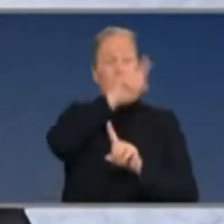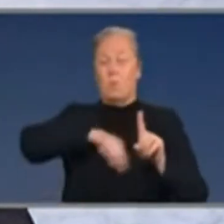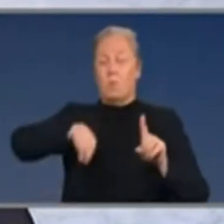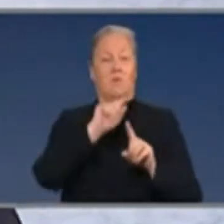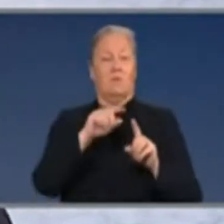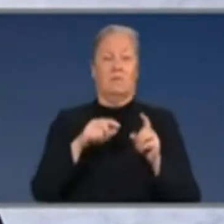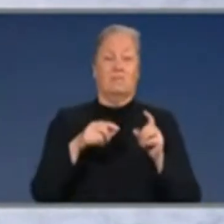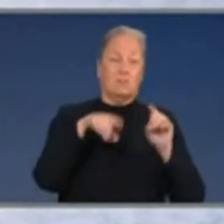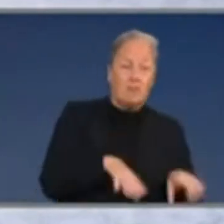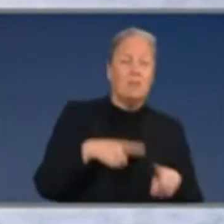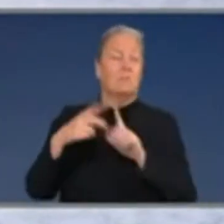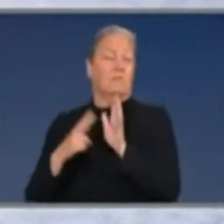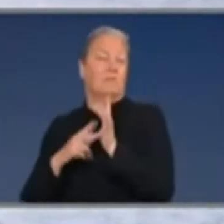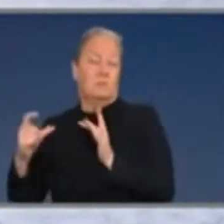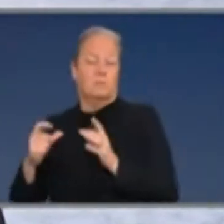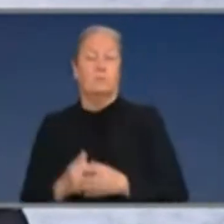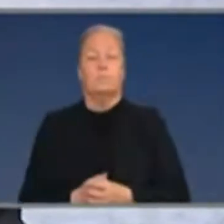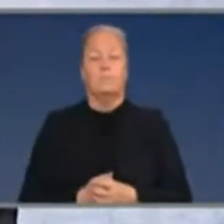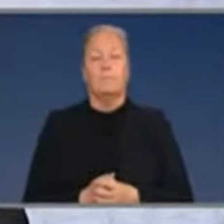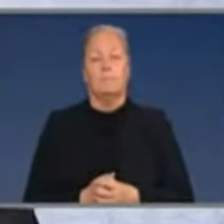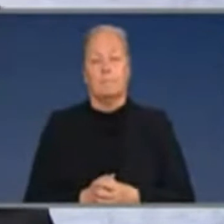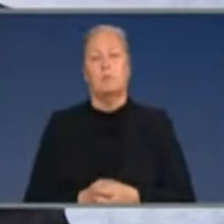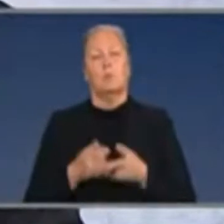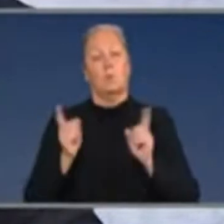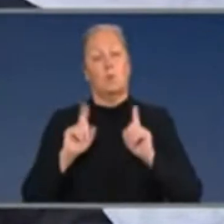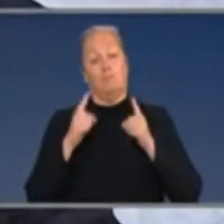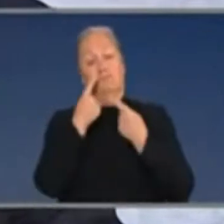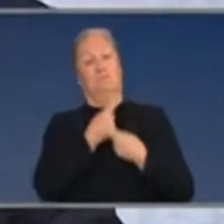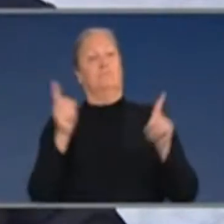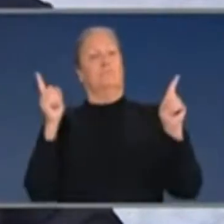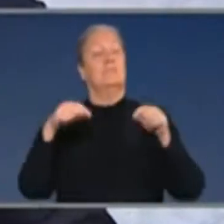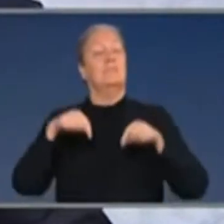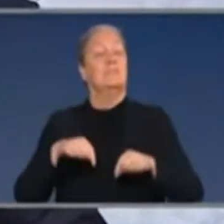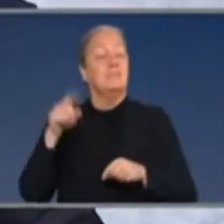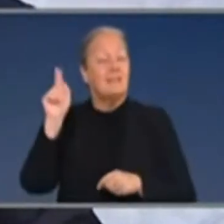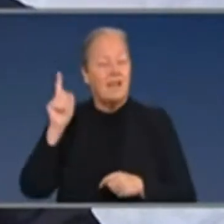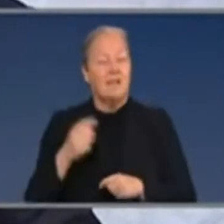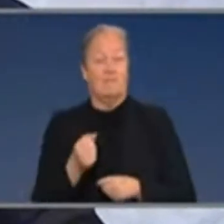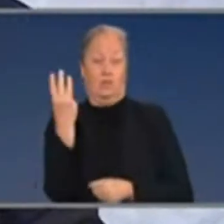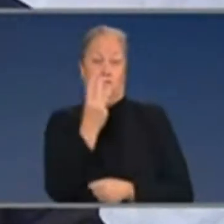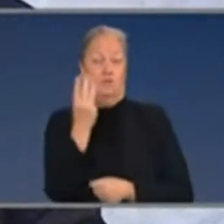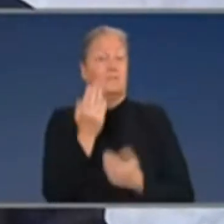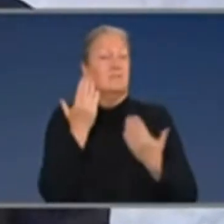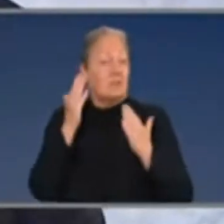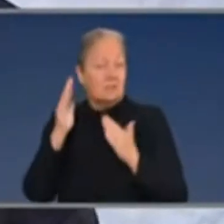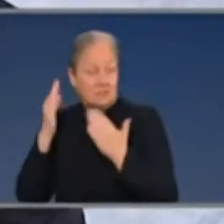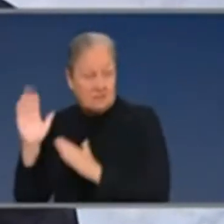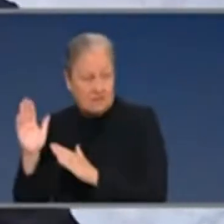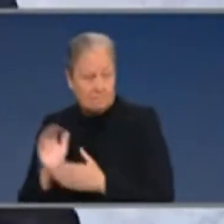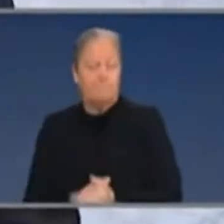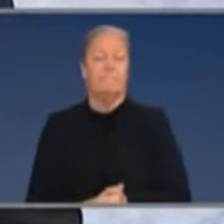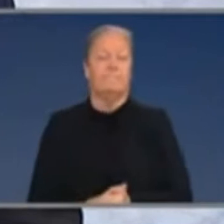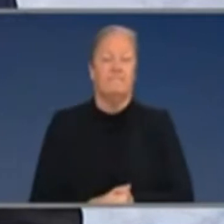most concerning part of the information released today was that there were a further 13 deaths. That brings